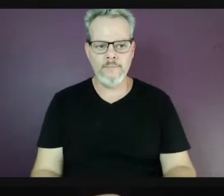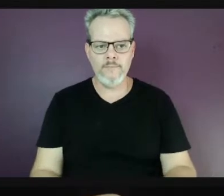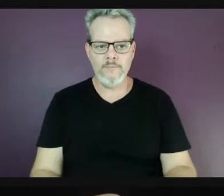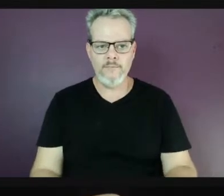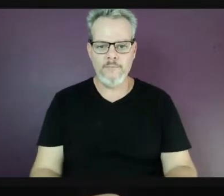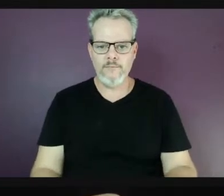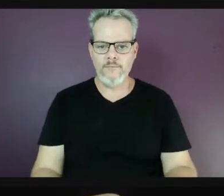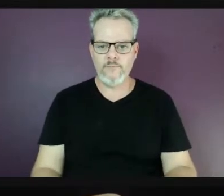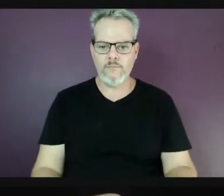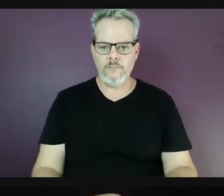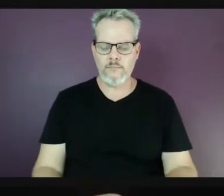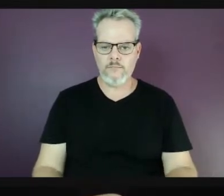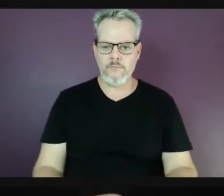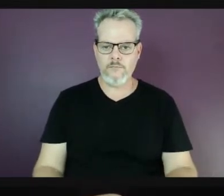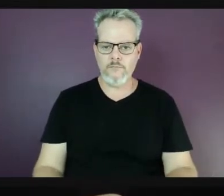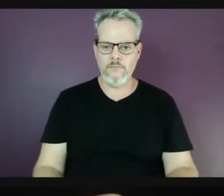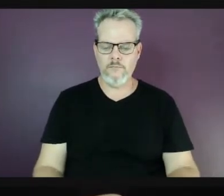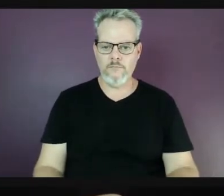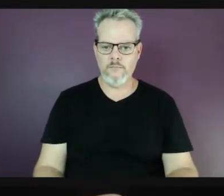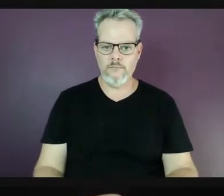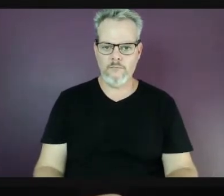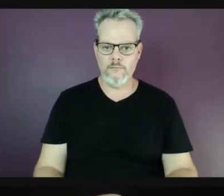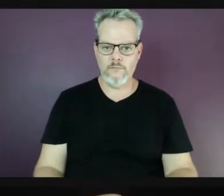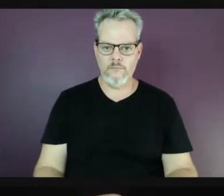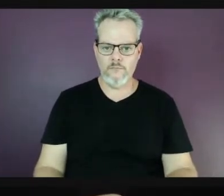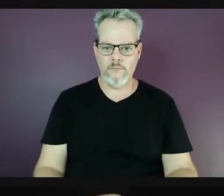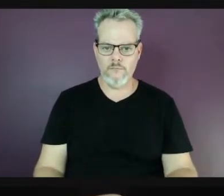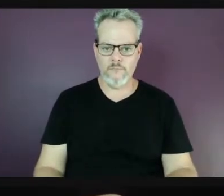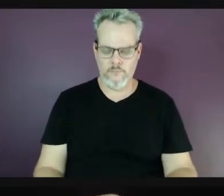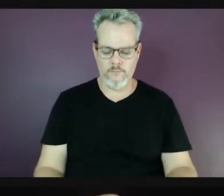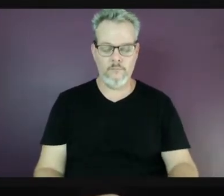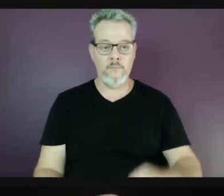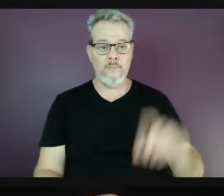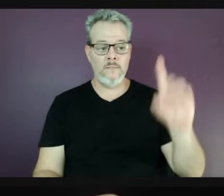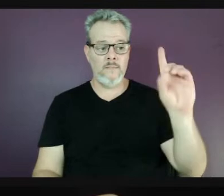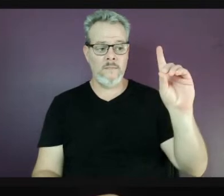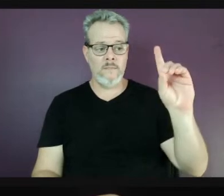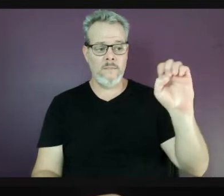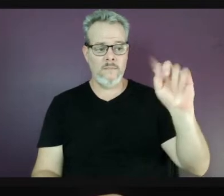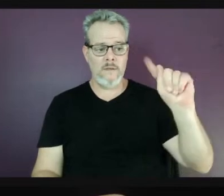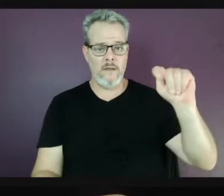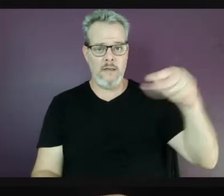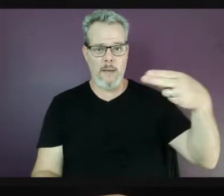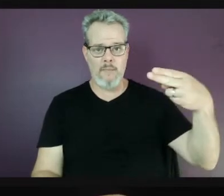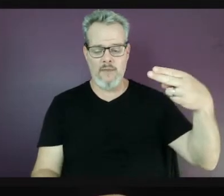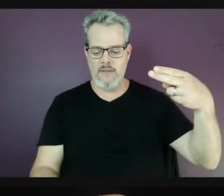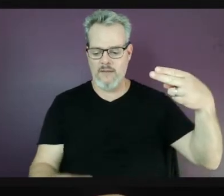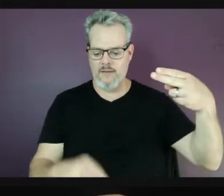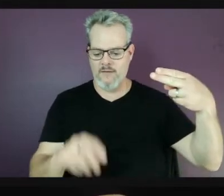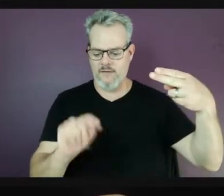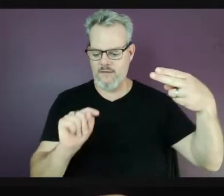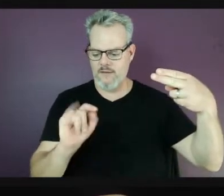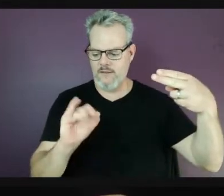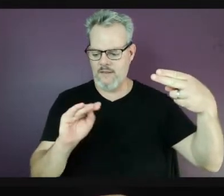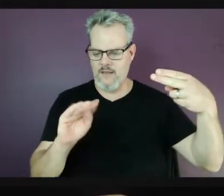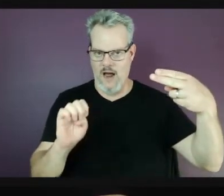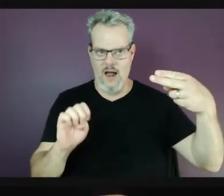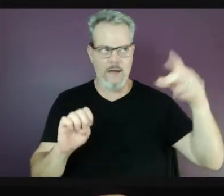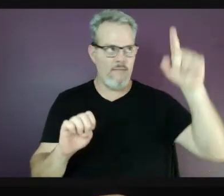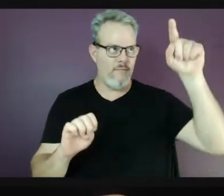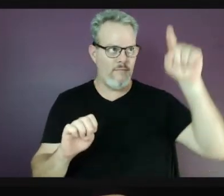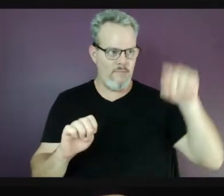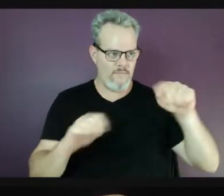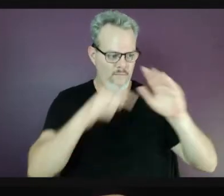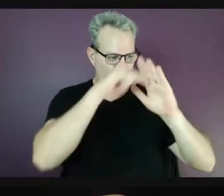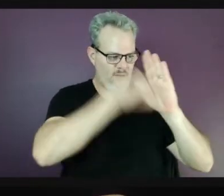Looking at a plot of depth versus time, this is similar to what we showed you guys before, month and